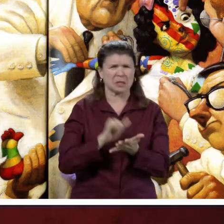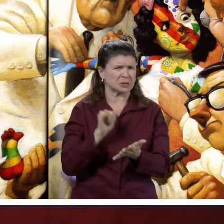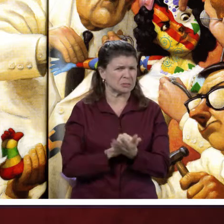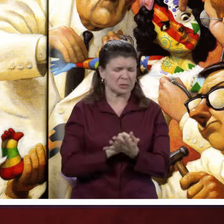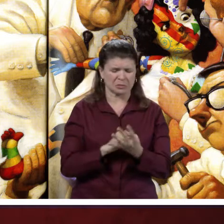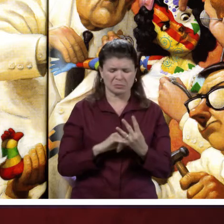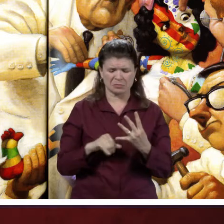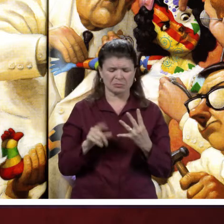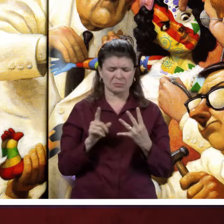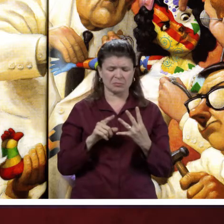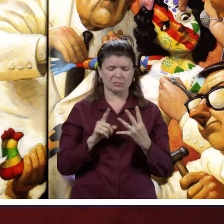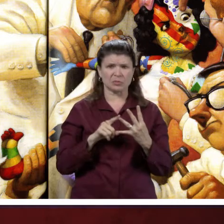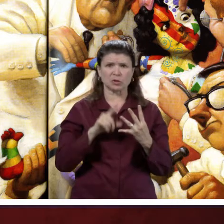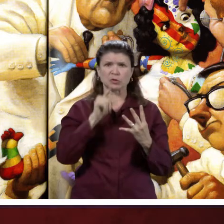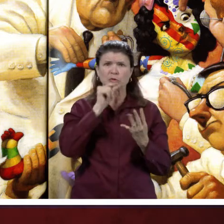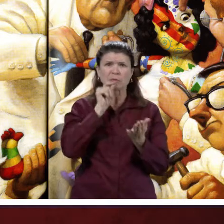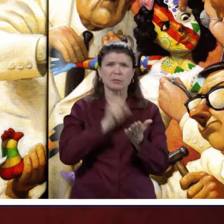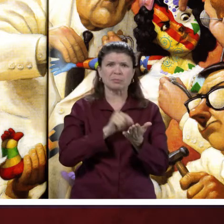Dr. Sponge.